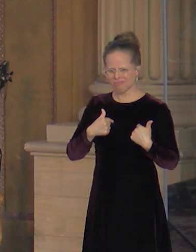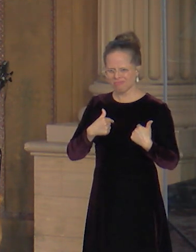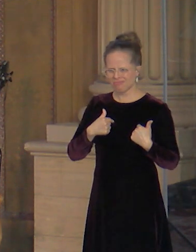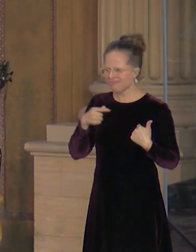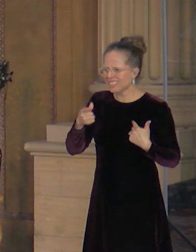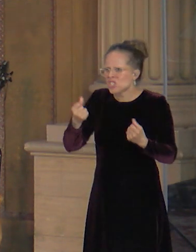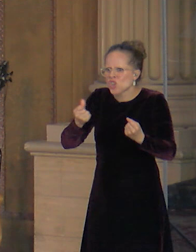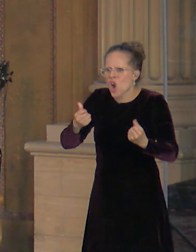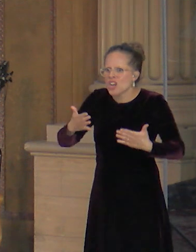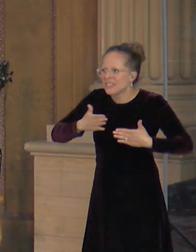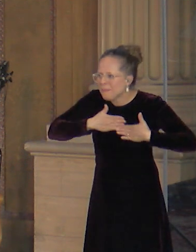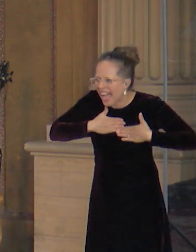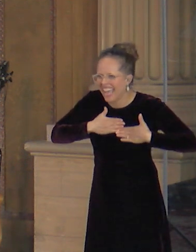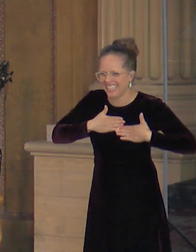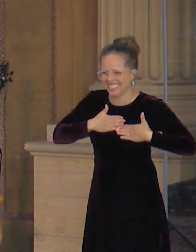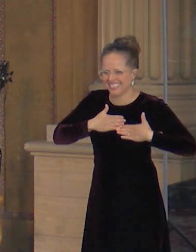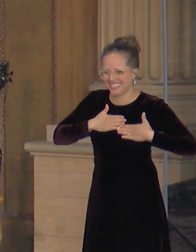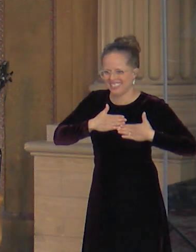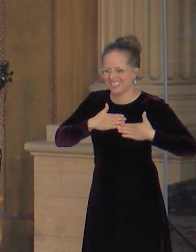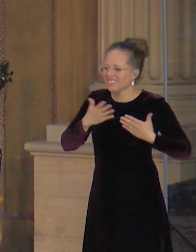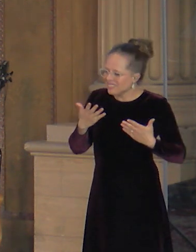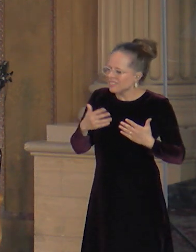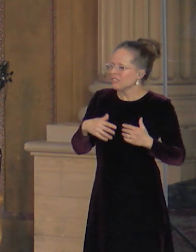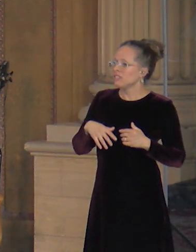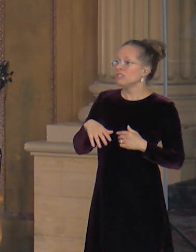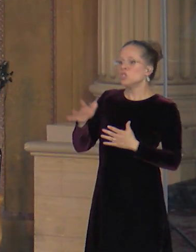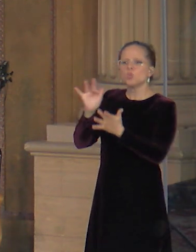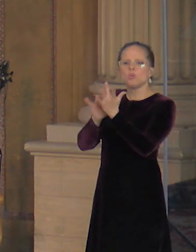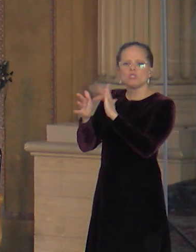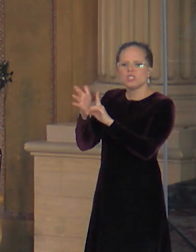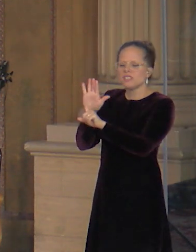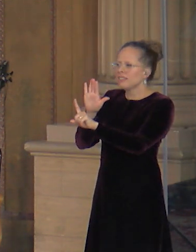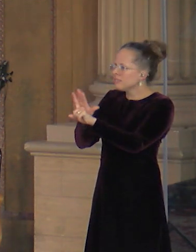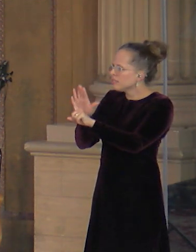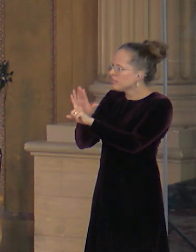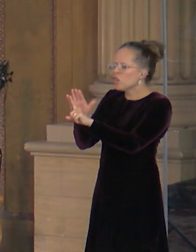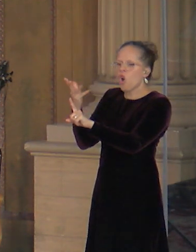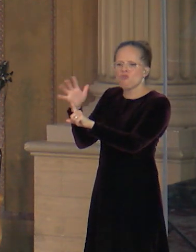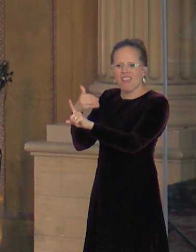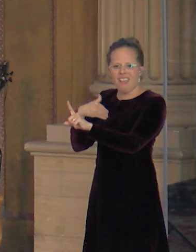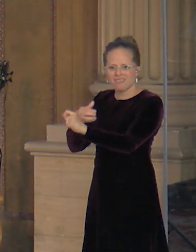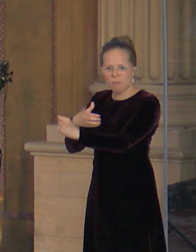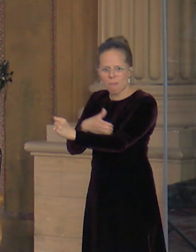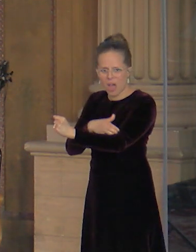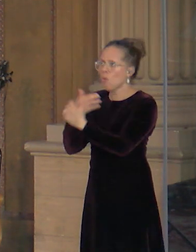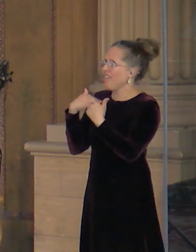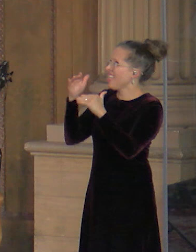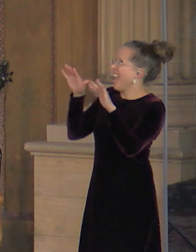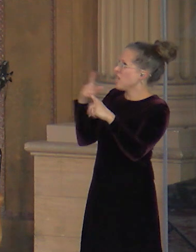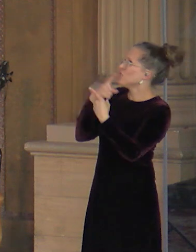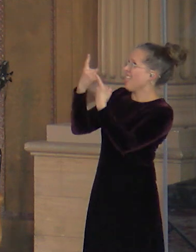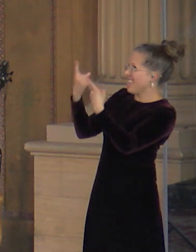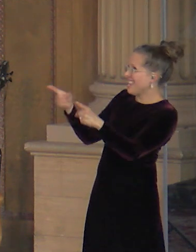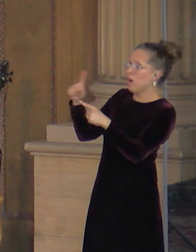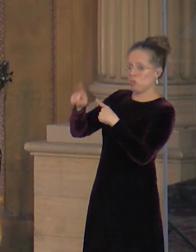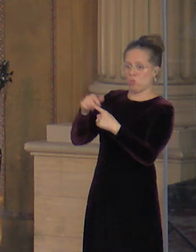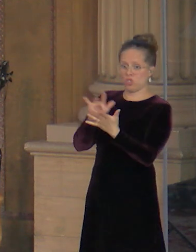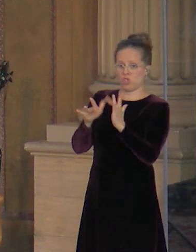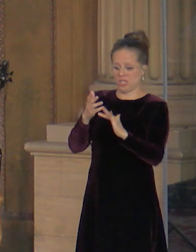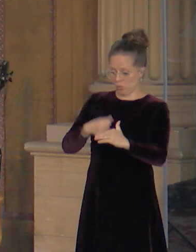and the plan all along has been that Jesus will receive power and will rule over the world the angels announced that that was the case when Jesus was born